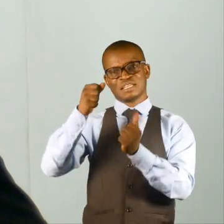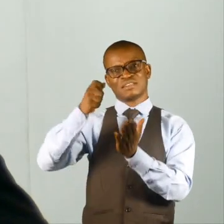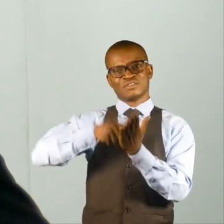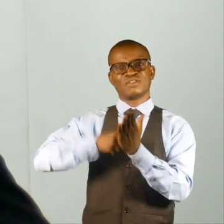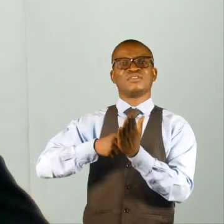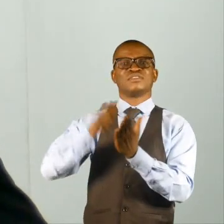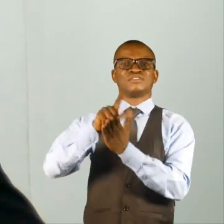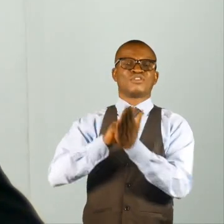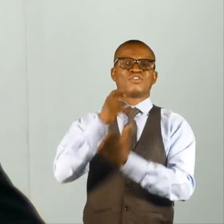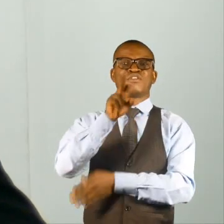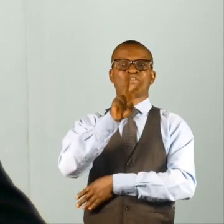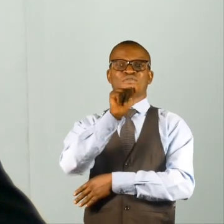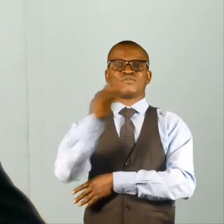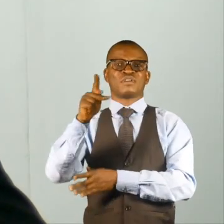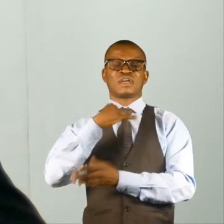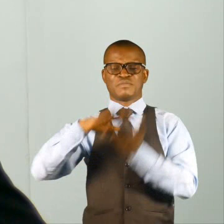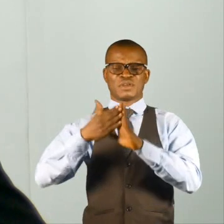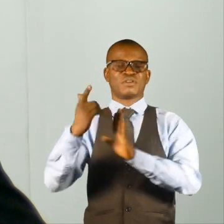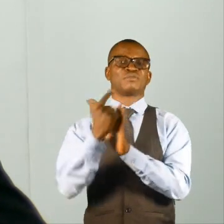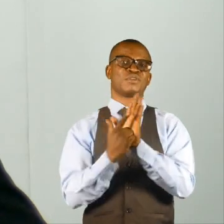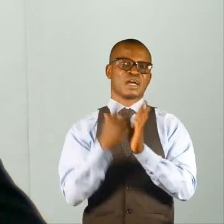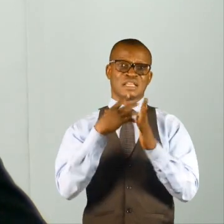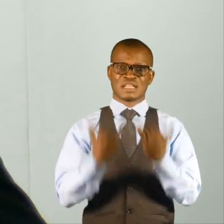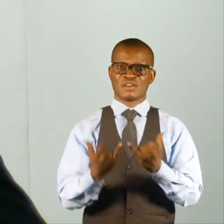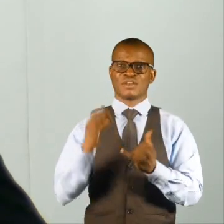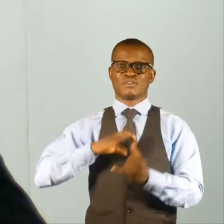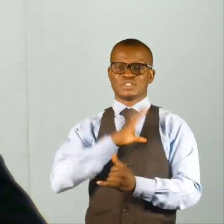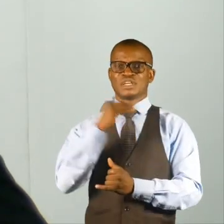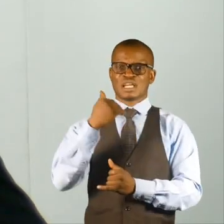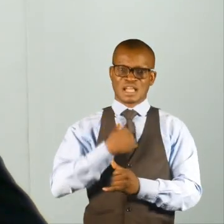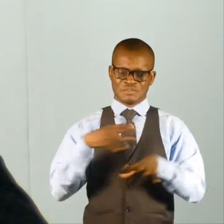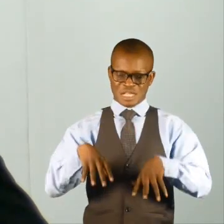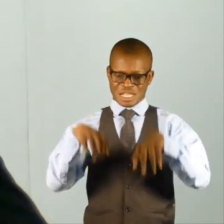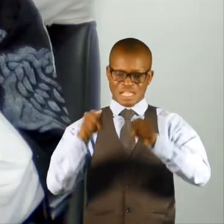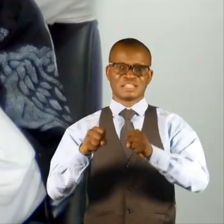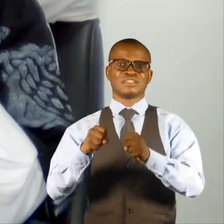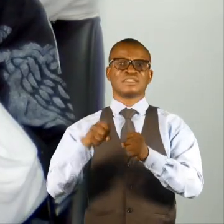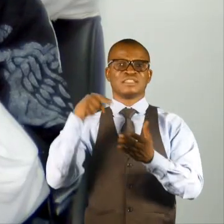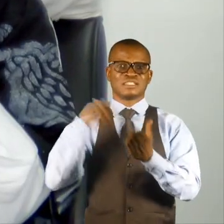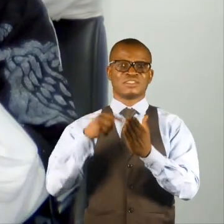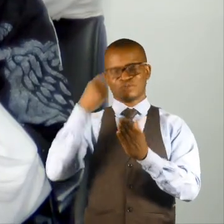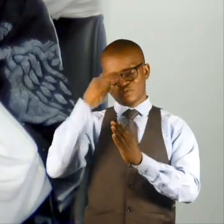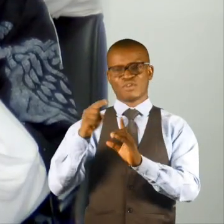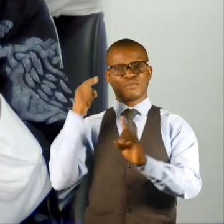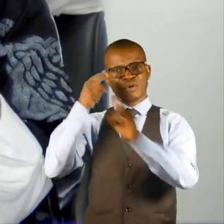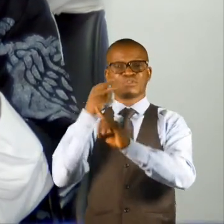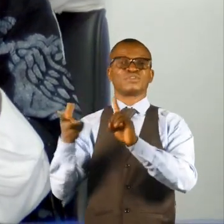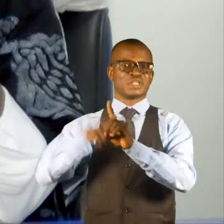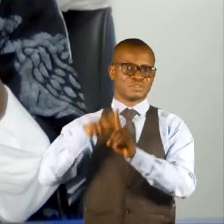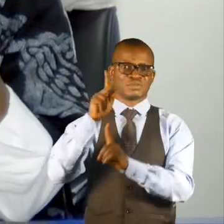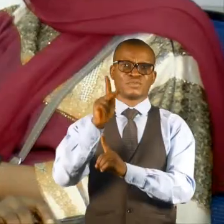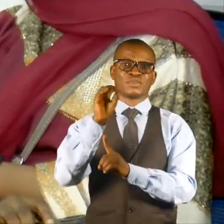The governor assented to the bill on VAP. It became law. And the commission had the privilege of having it domiciled with us for the purpose